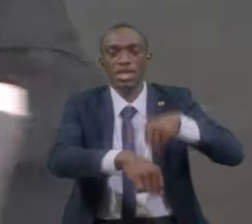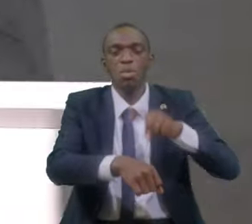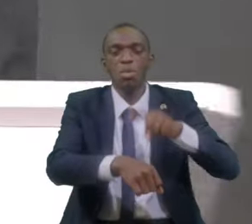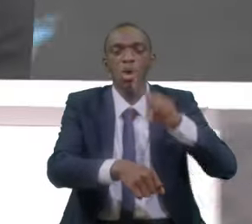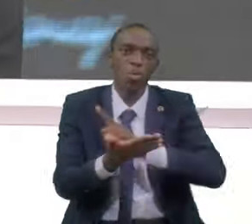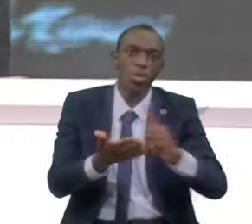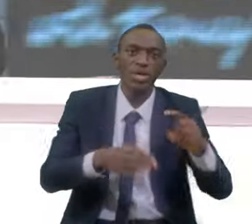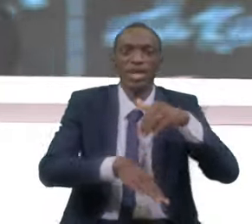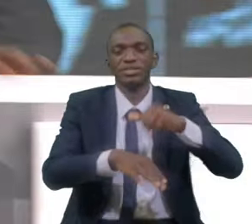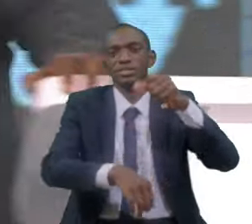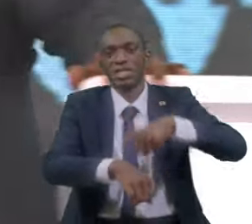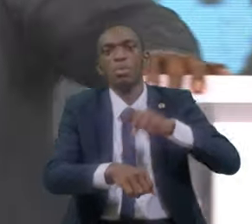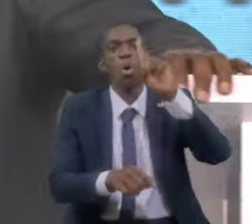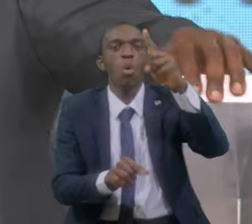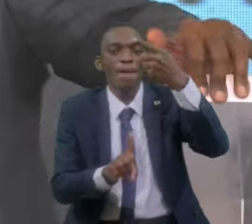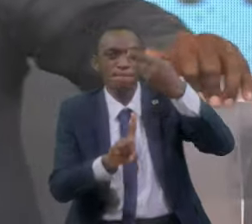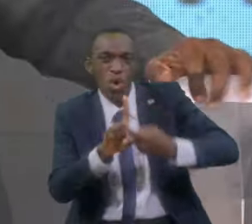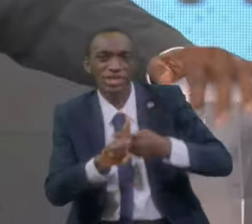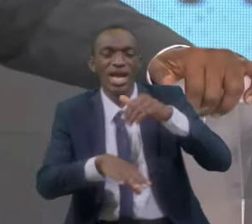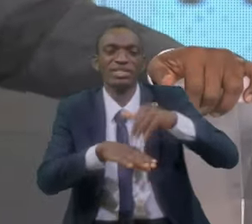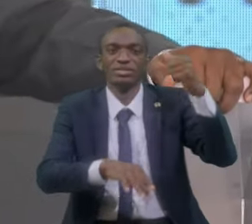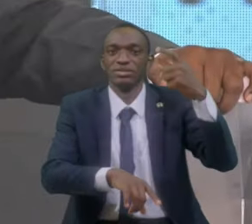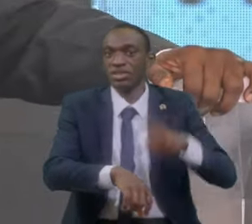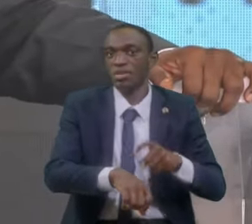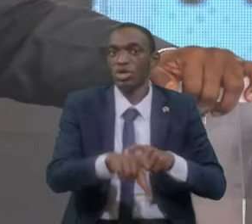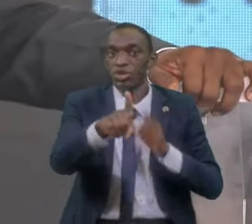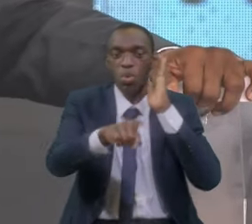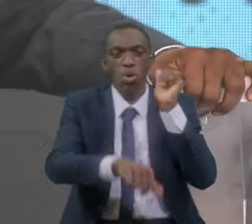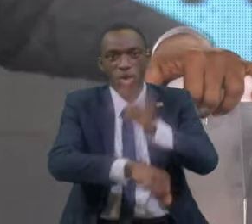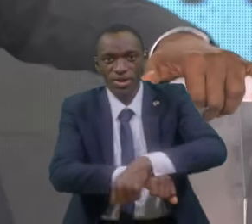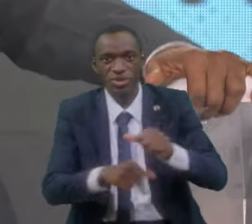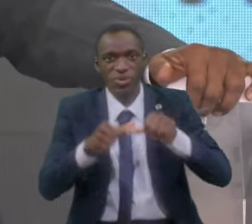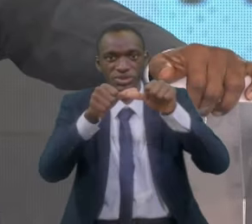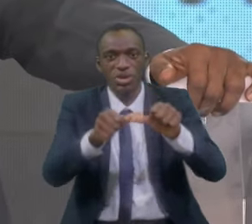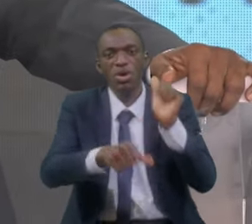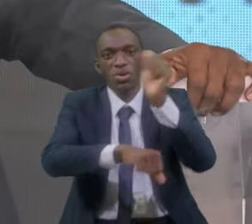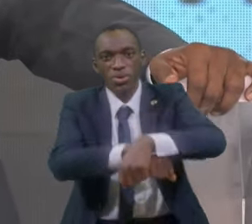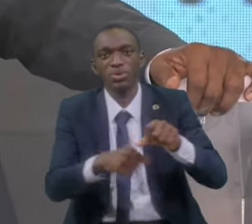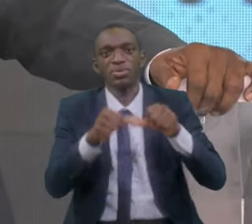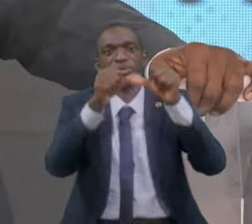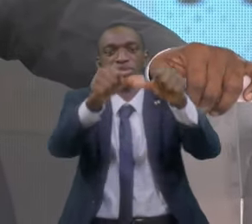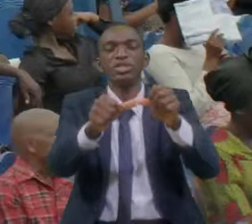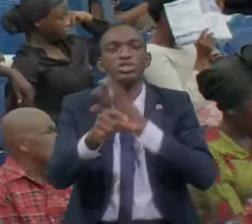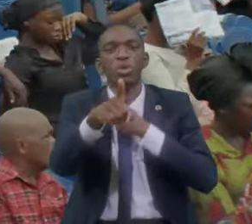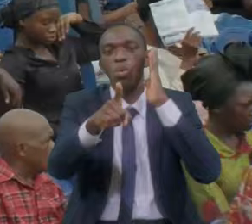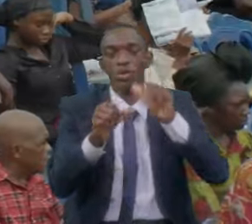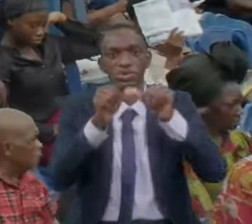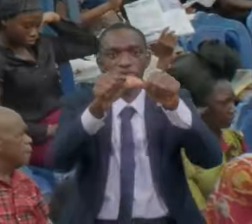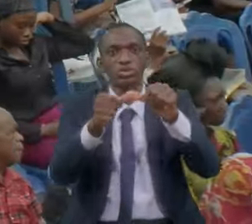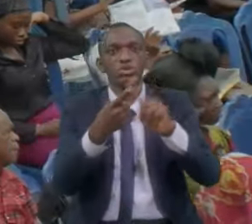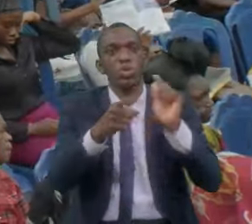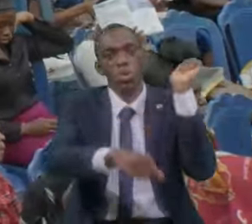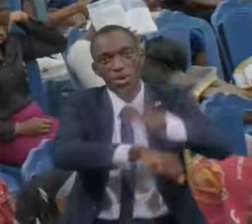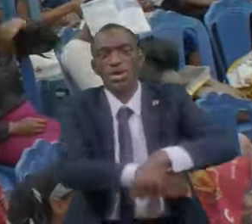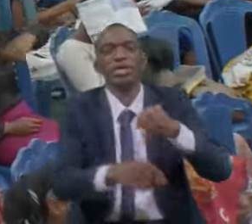one month at a time, you'll conquer and conquer and continue to conquer in Jesus' name. And